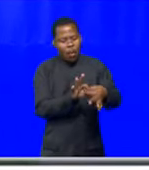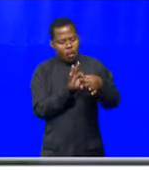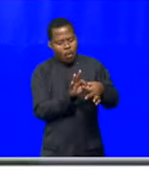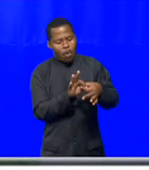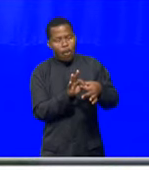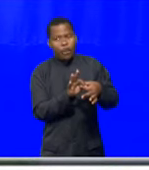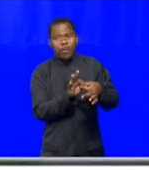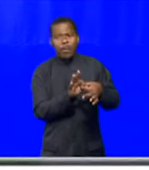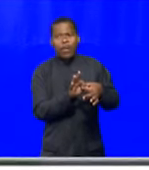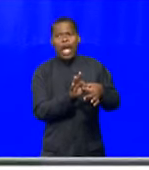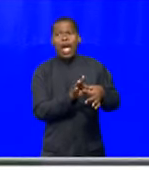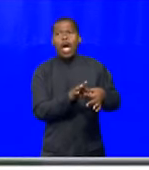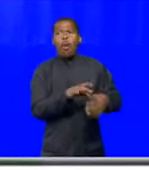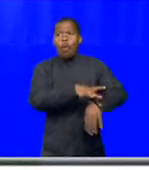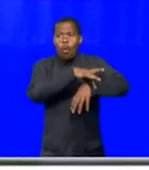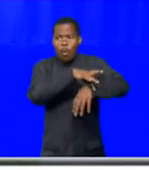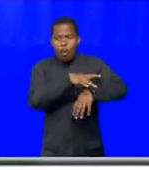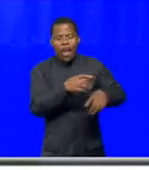disorders.